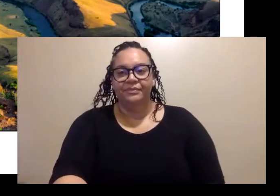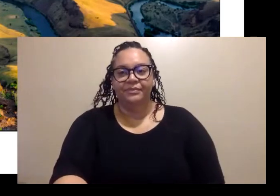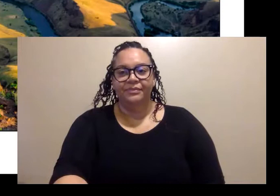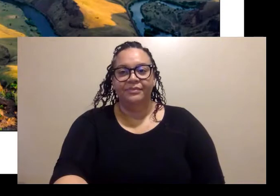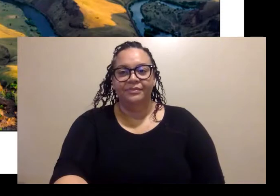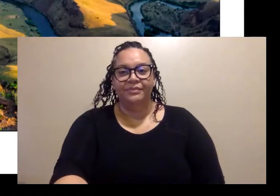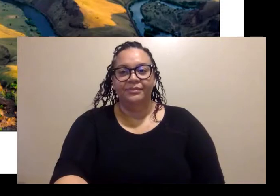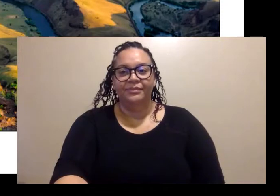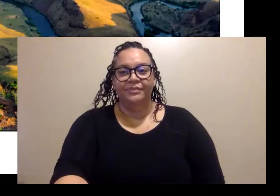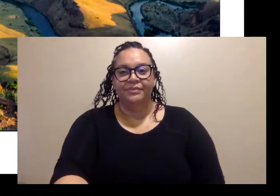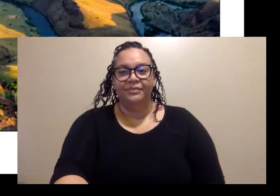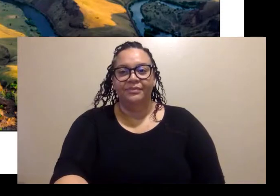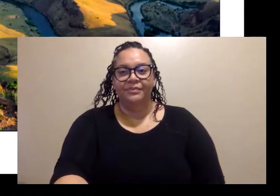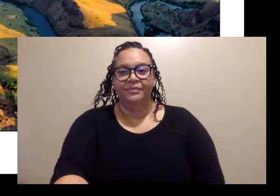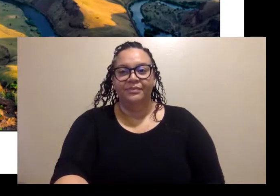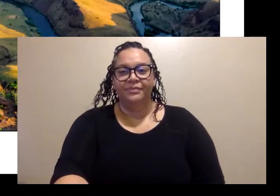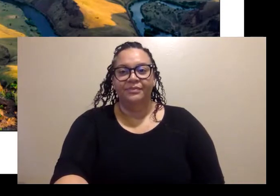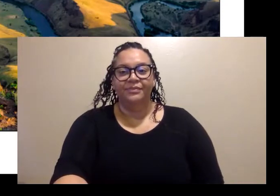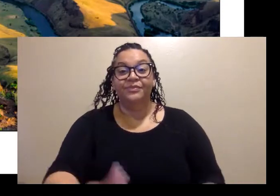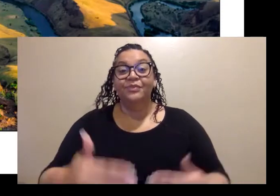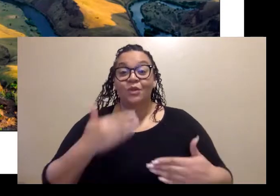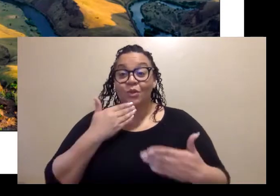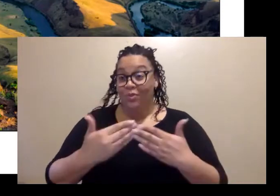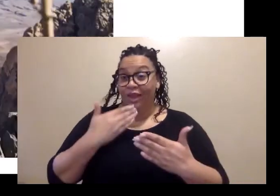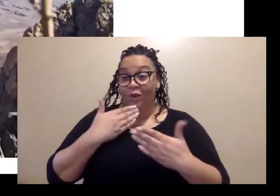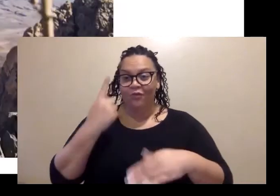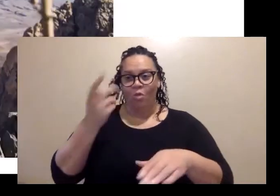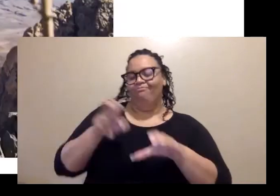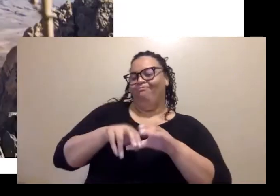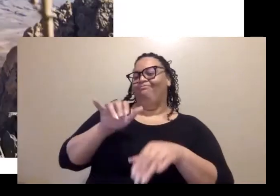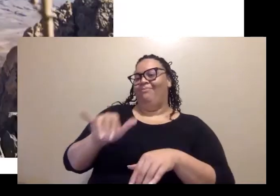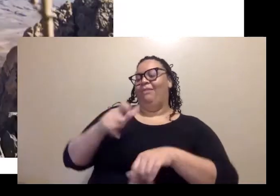in that moment with me.